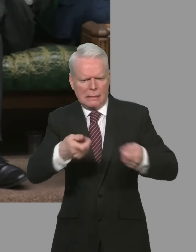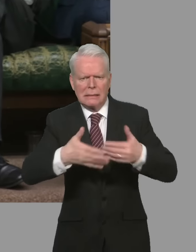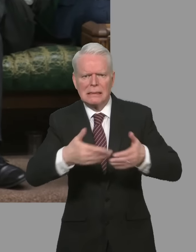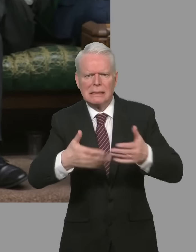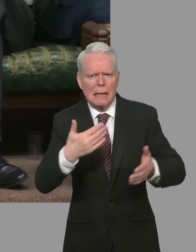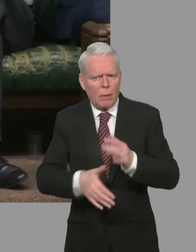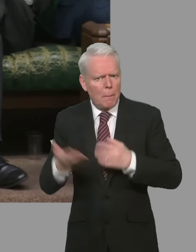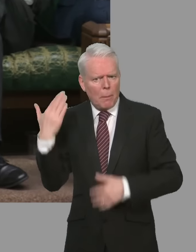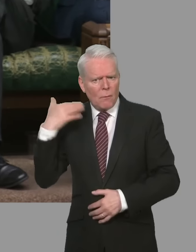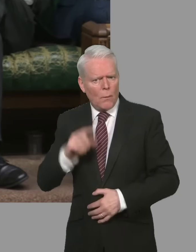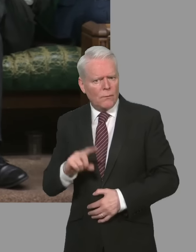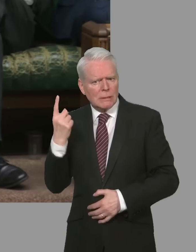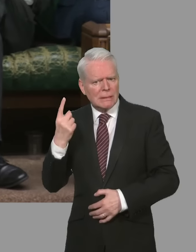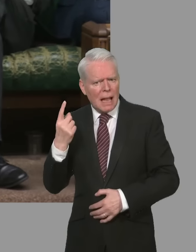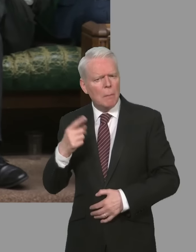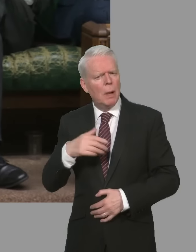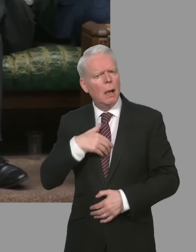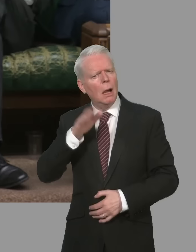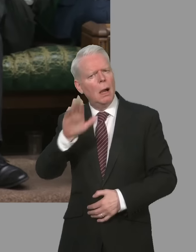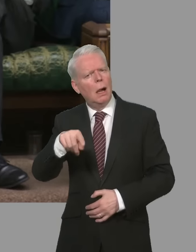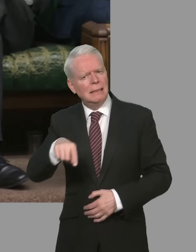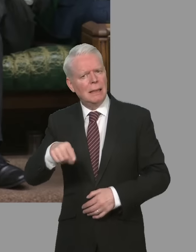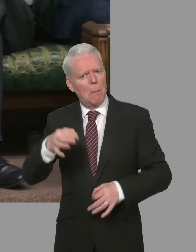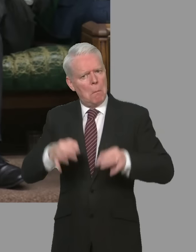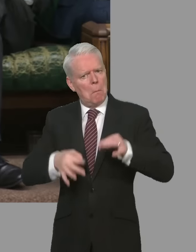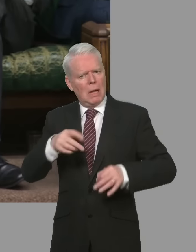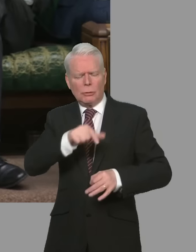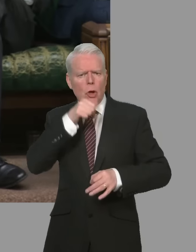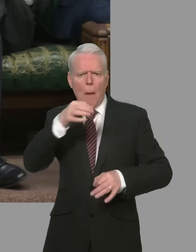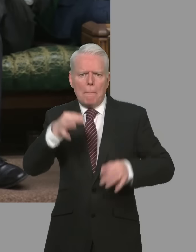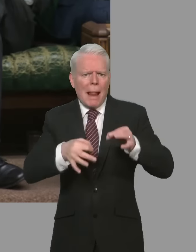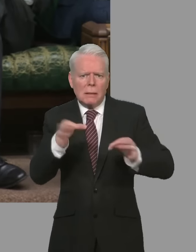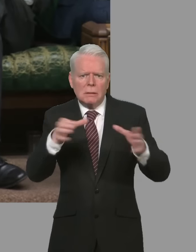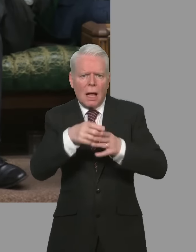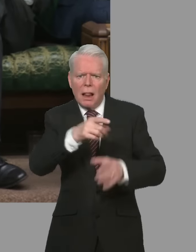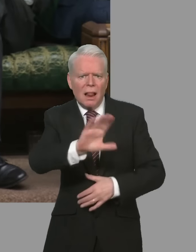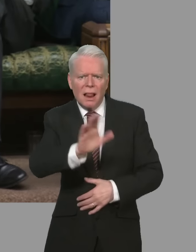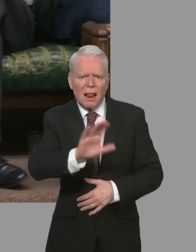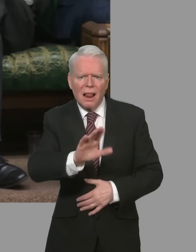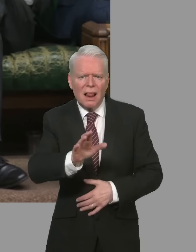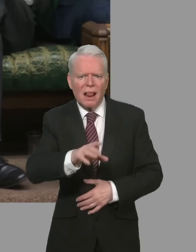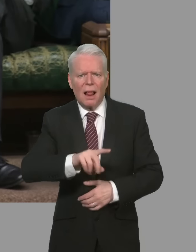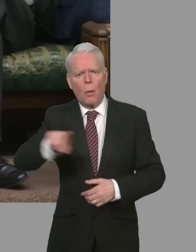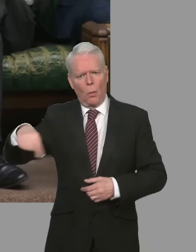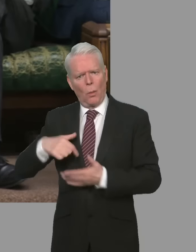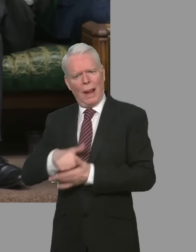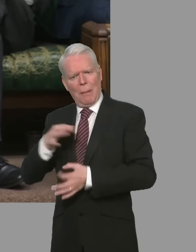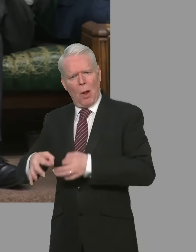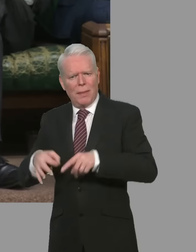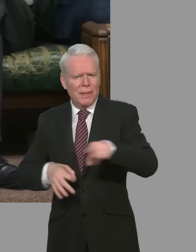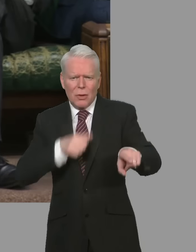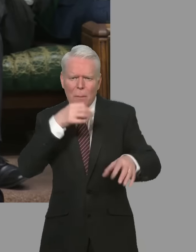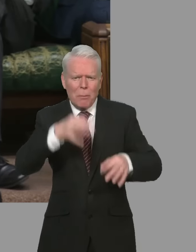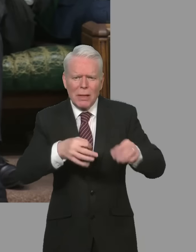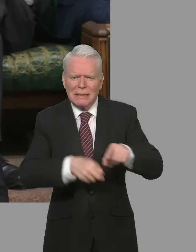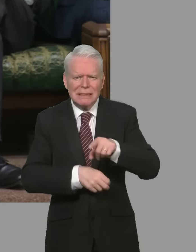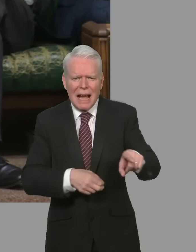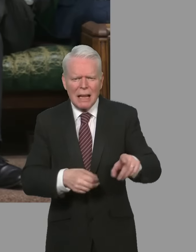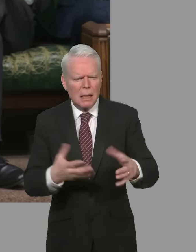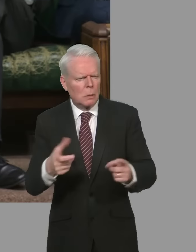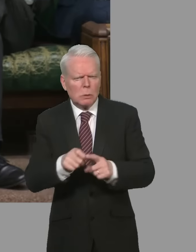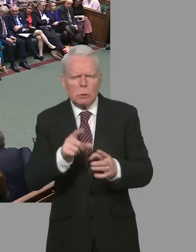brutal bunch of thugs and send them packing or arrest them and put them in jail now, right now, get rid of